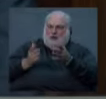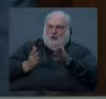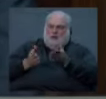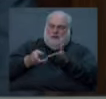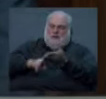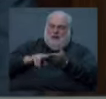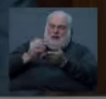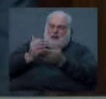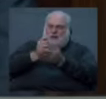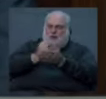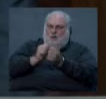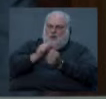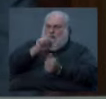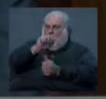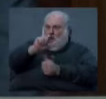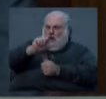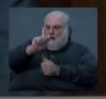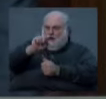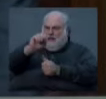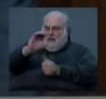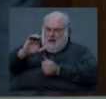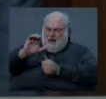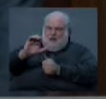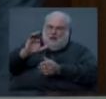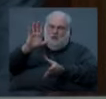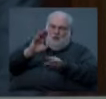enter into a contract with Alltech in the total amount of